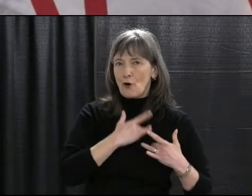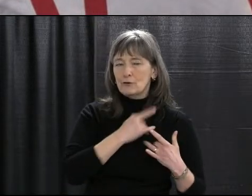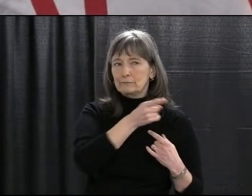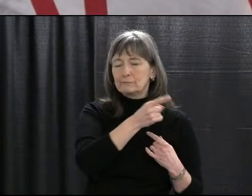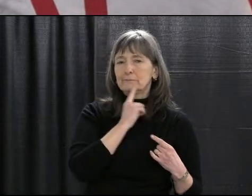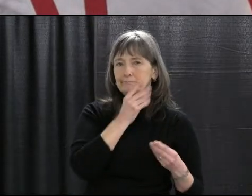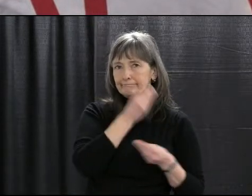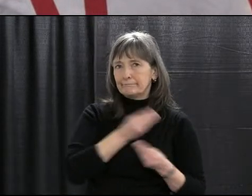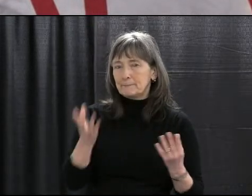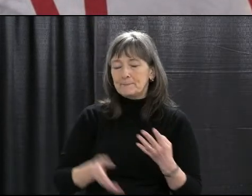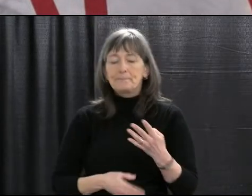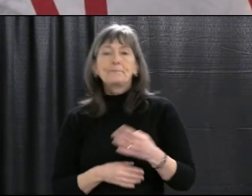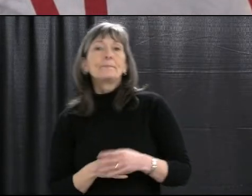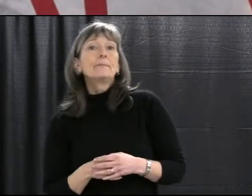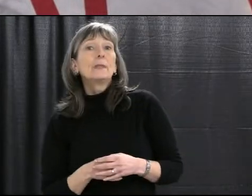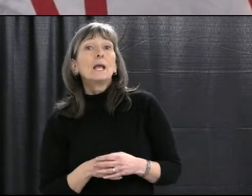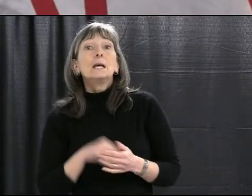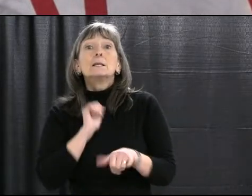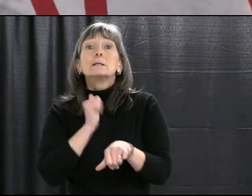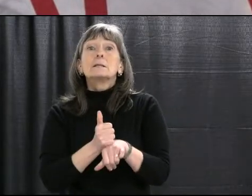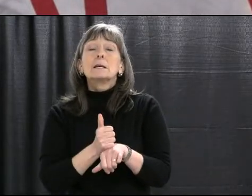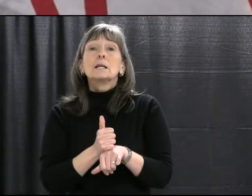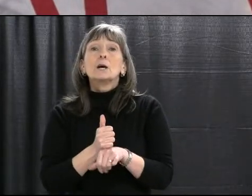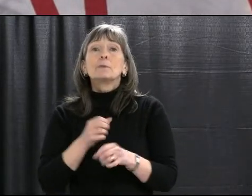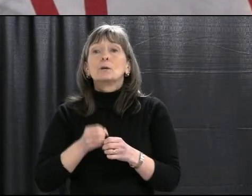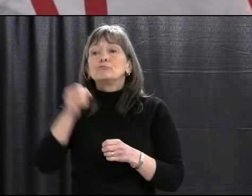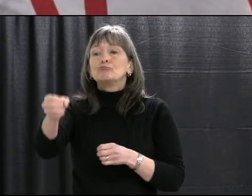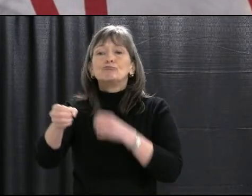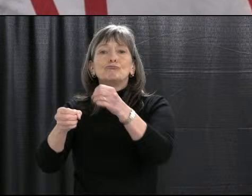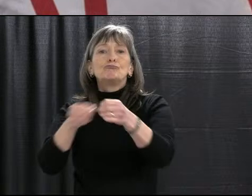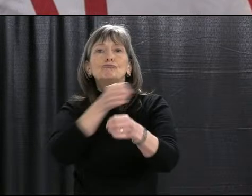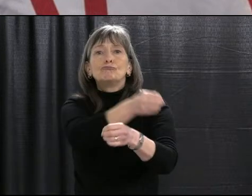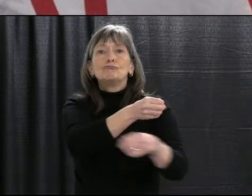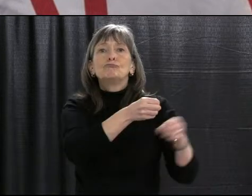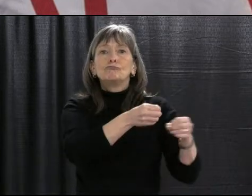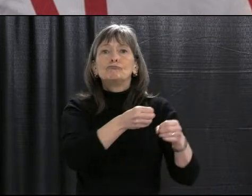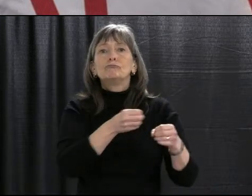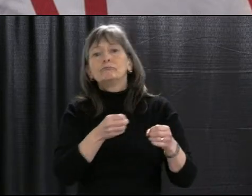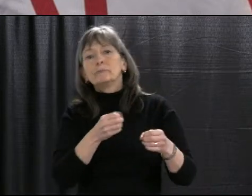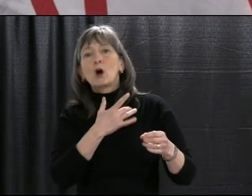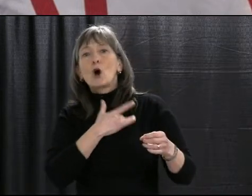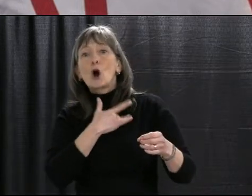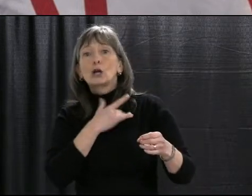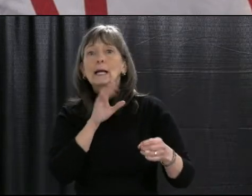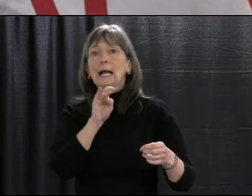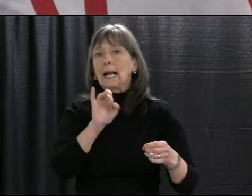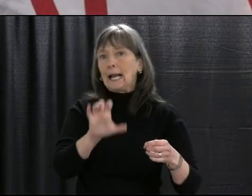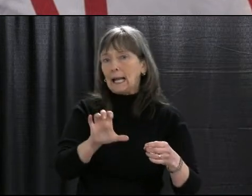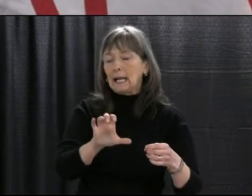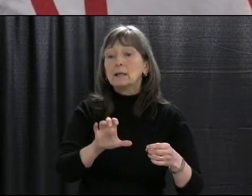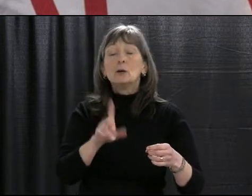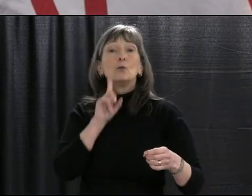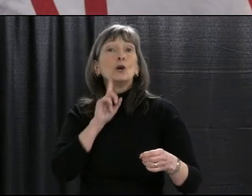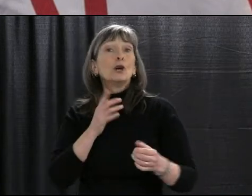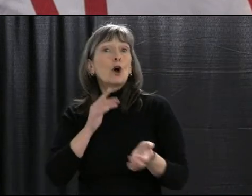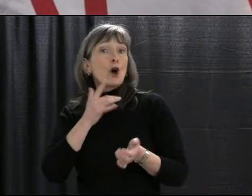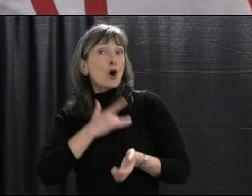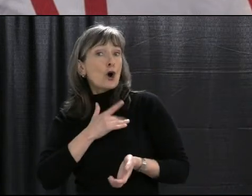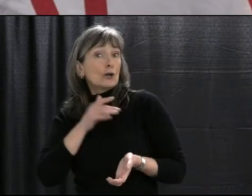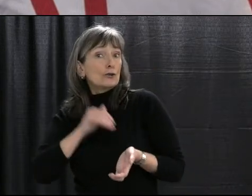Implementing satellite cardiology clinics where a cardiologist will